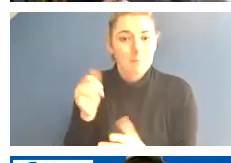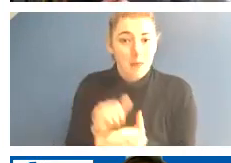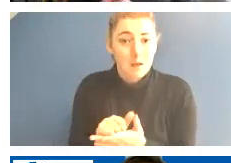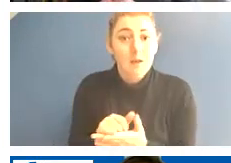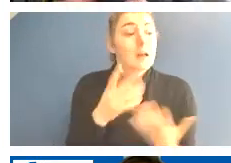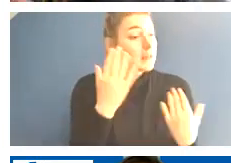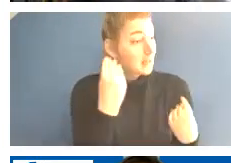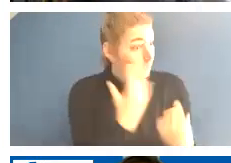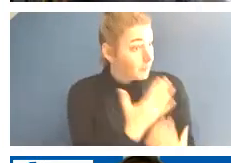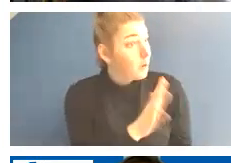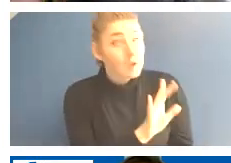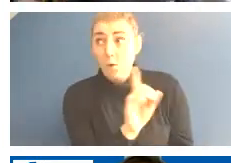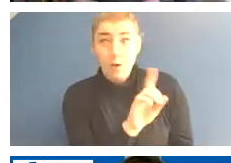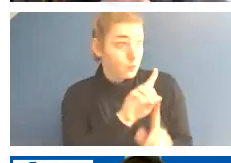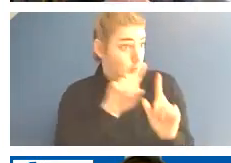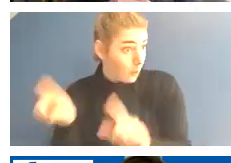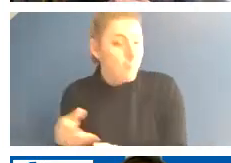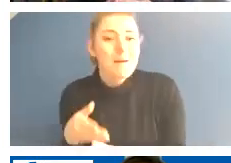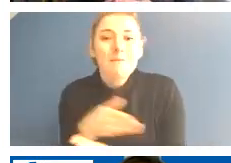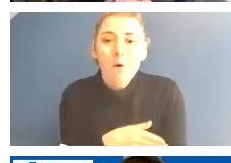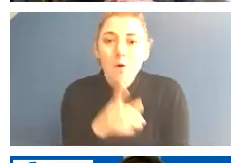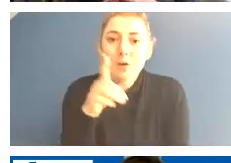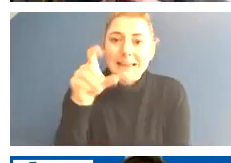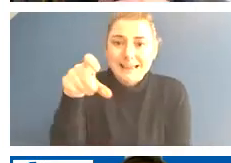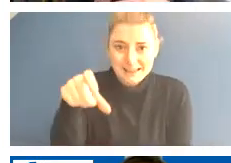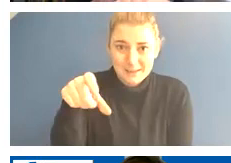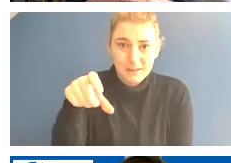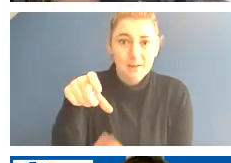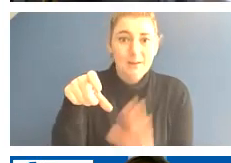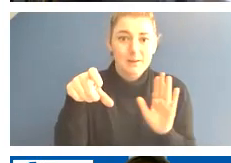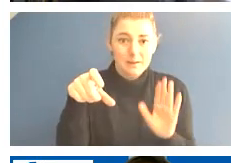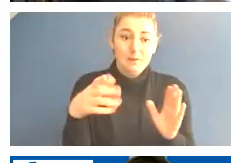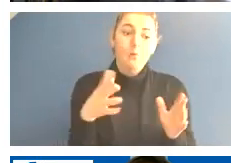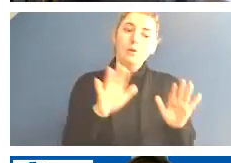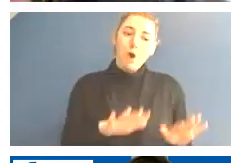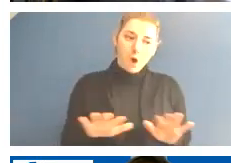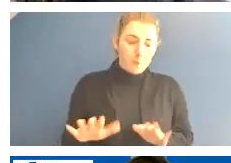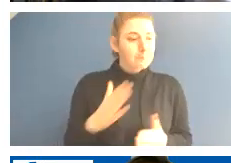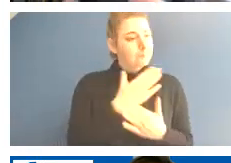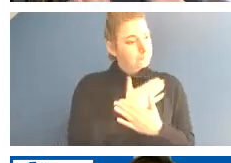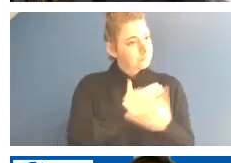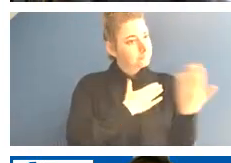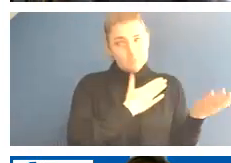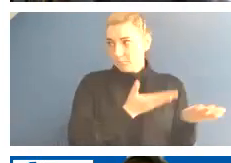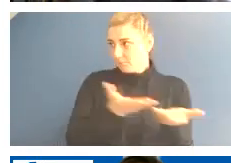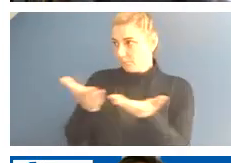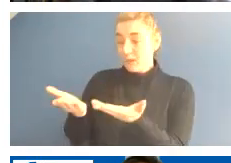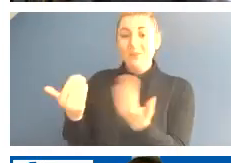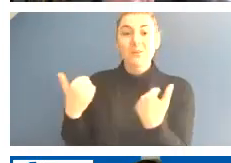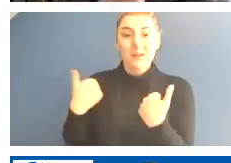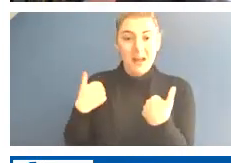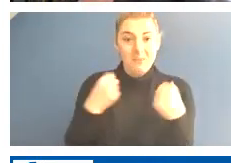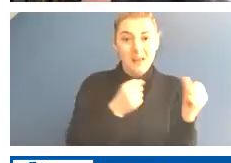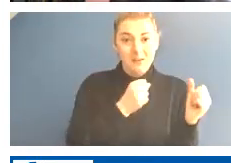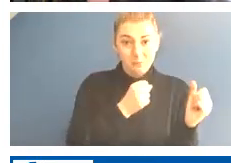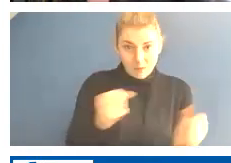them there once again before it's even needed, so that when it is, we have that strategy to fall